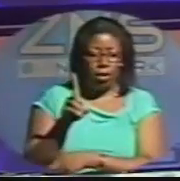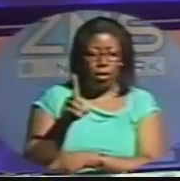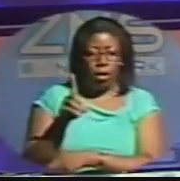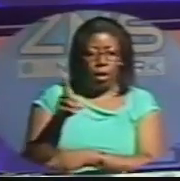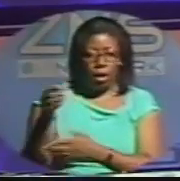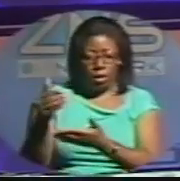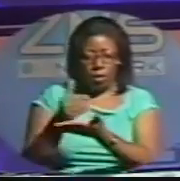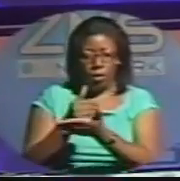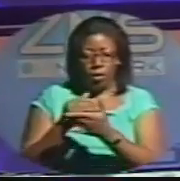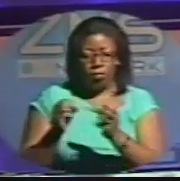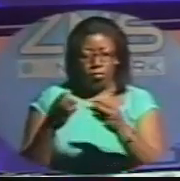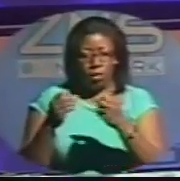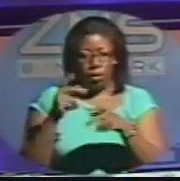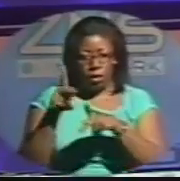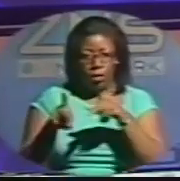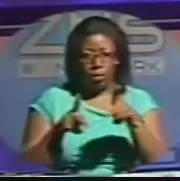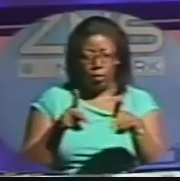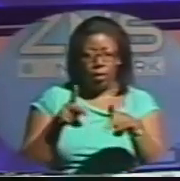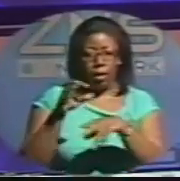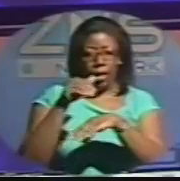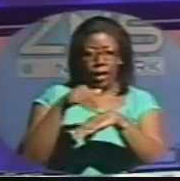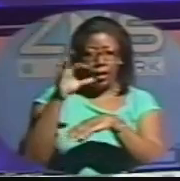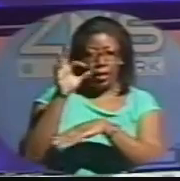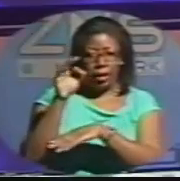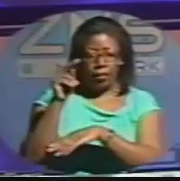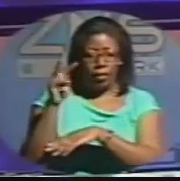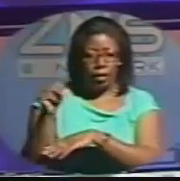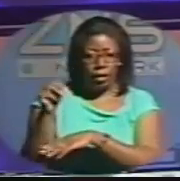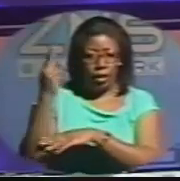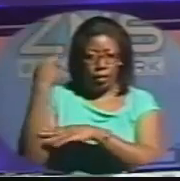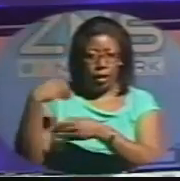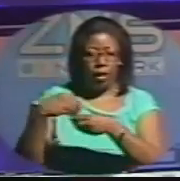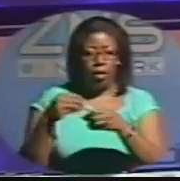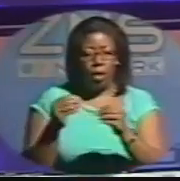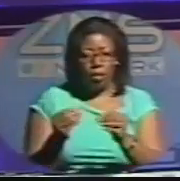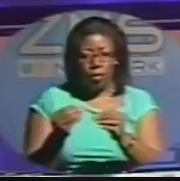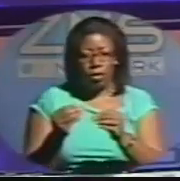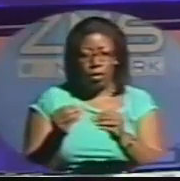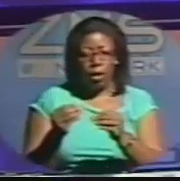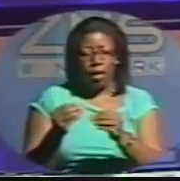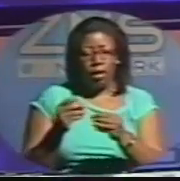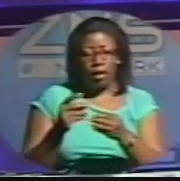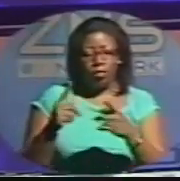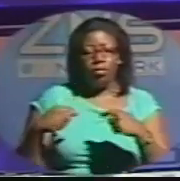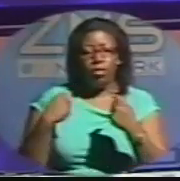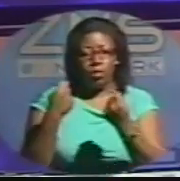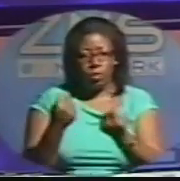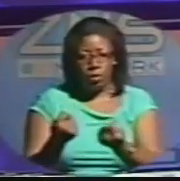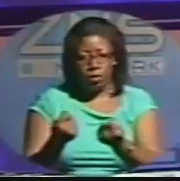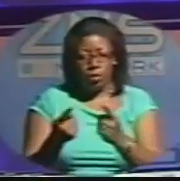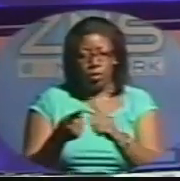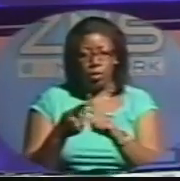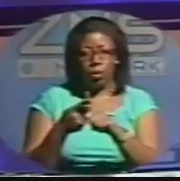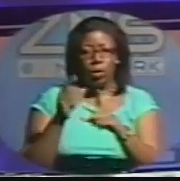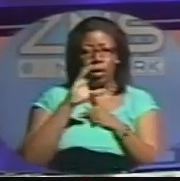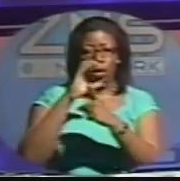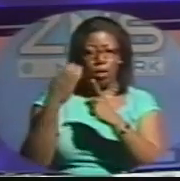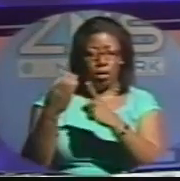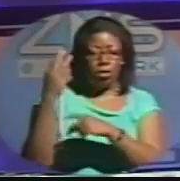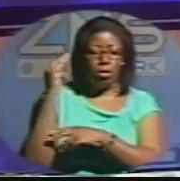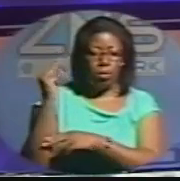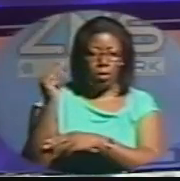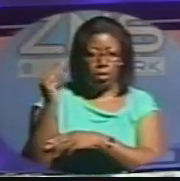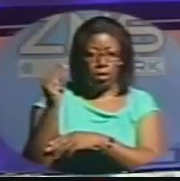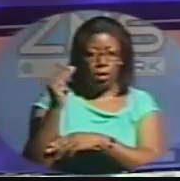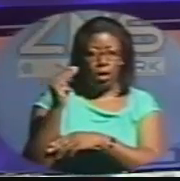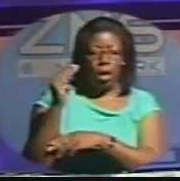wider community to FNM headquarters. They took time out to pay tribute to the former Youth, Sports and Culture Minister and Golden Isles